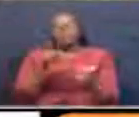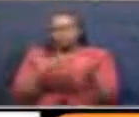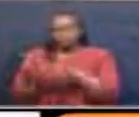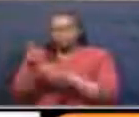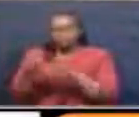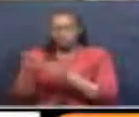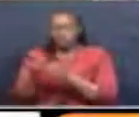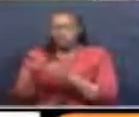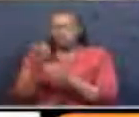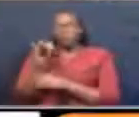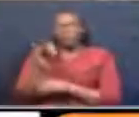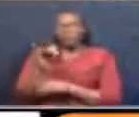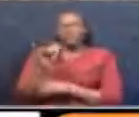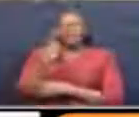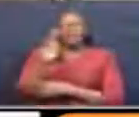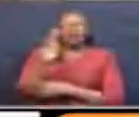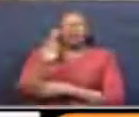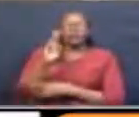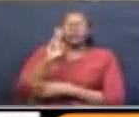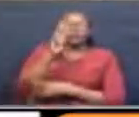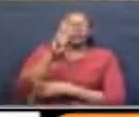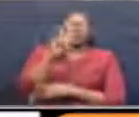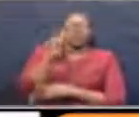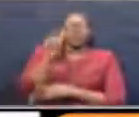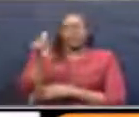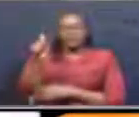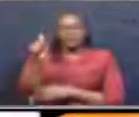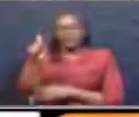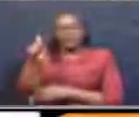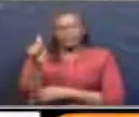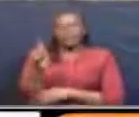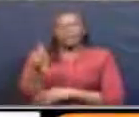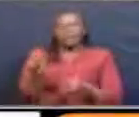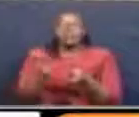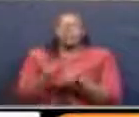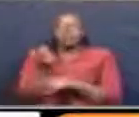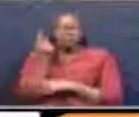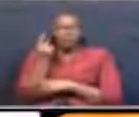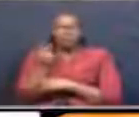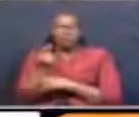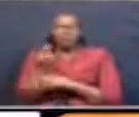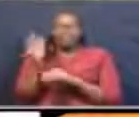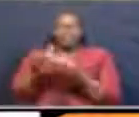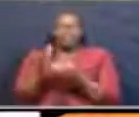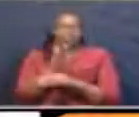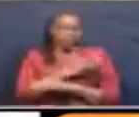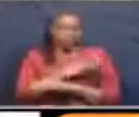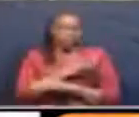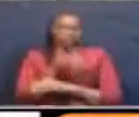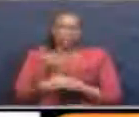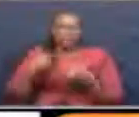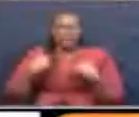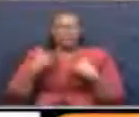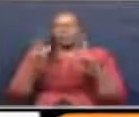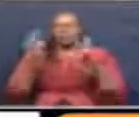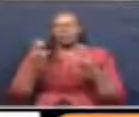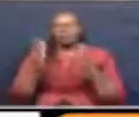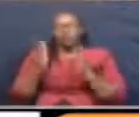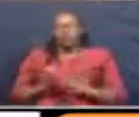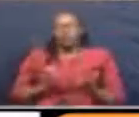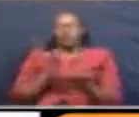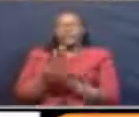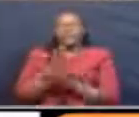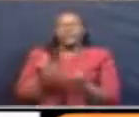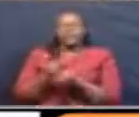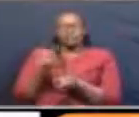which is coordinated by the Kenya Water Towers Agency. You will realize, unlike before, where we have had issues of human